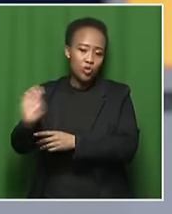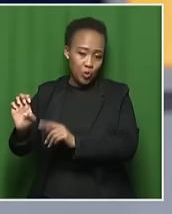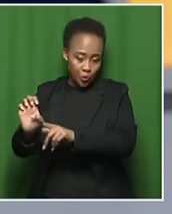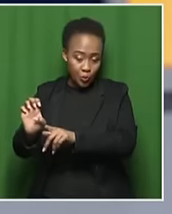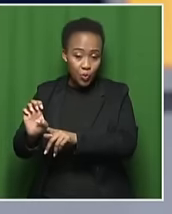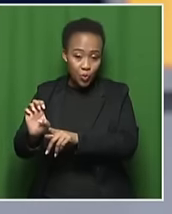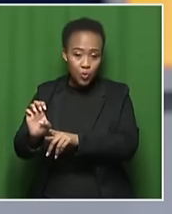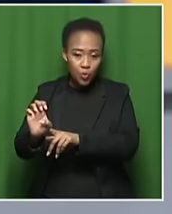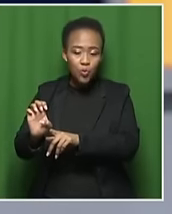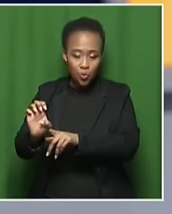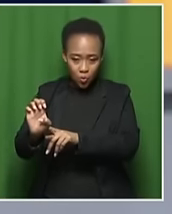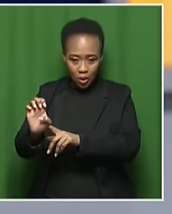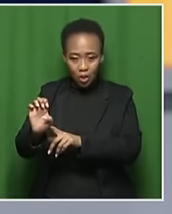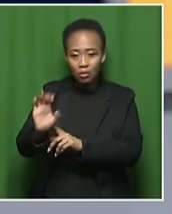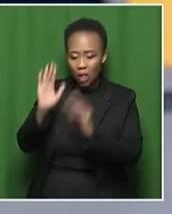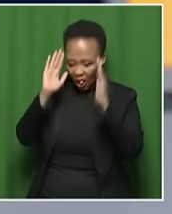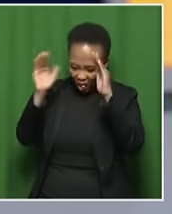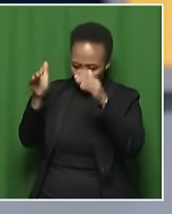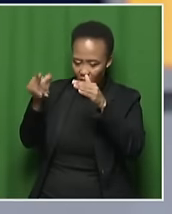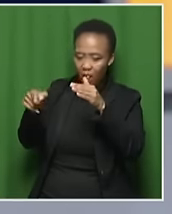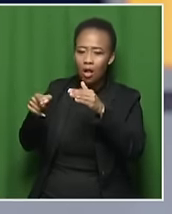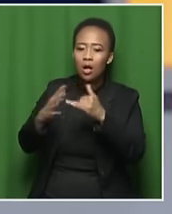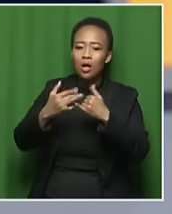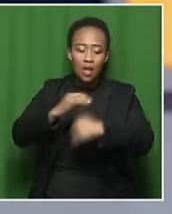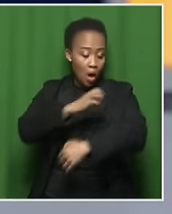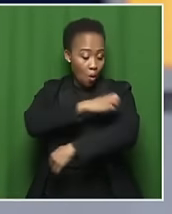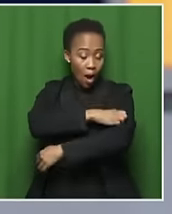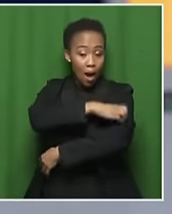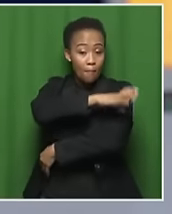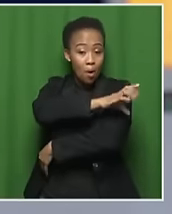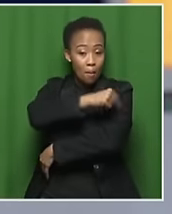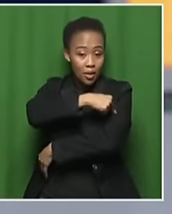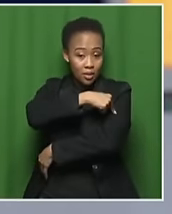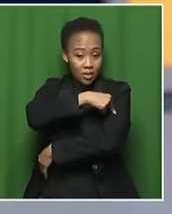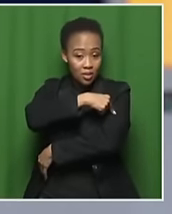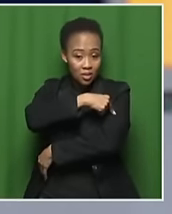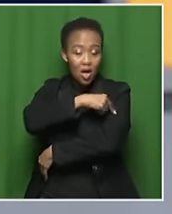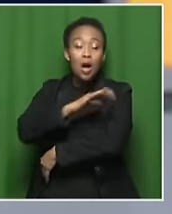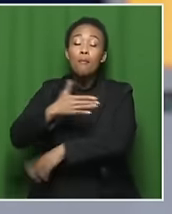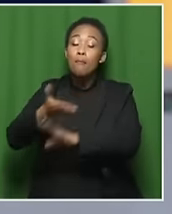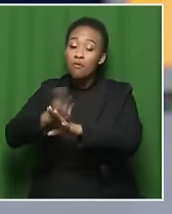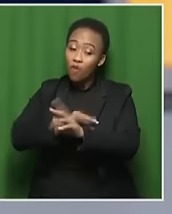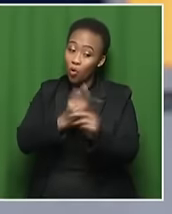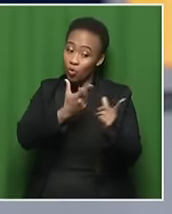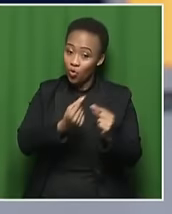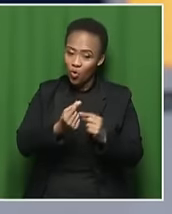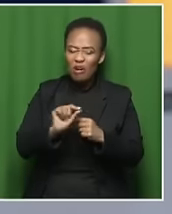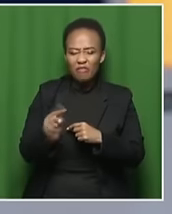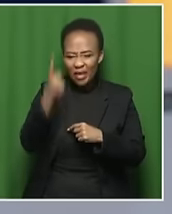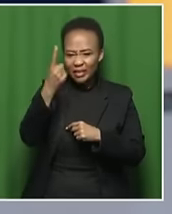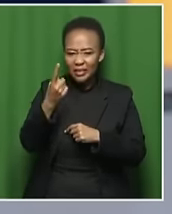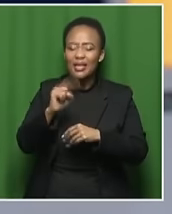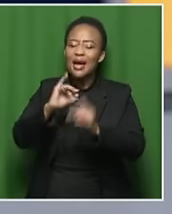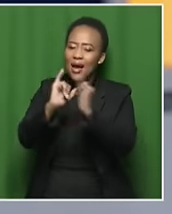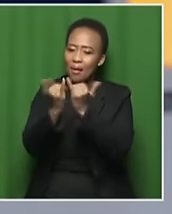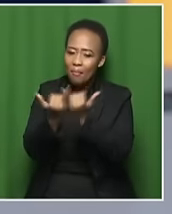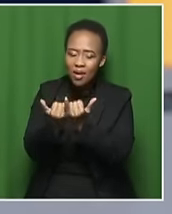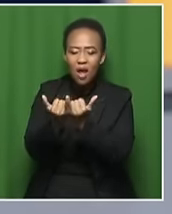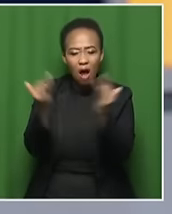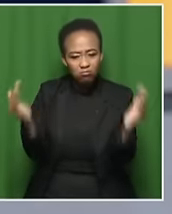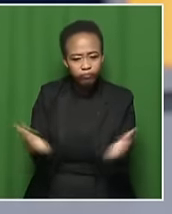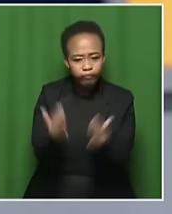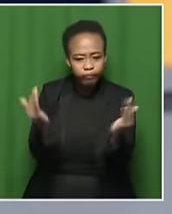To deal with the issue of empowerment, we need to encourage companies to support, to use